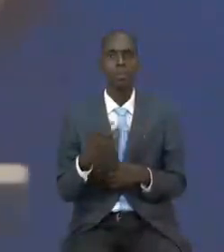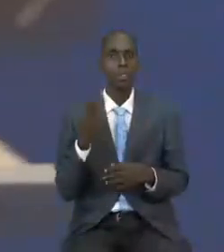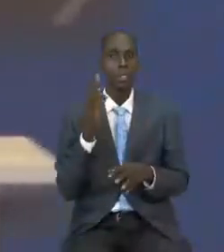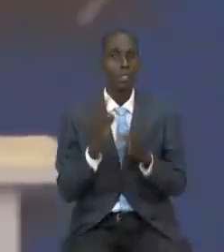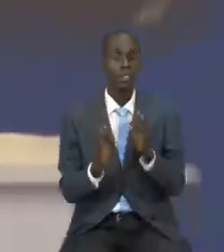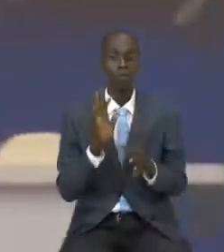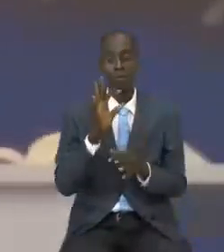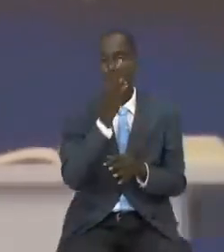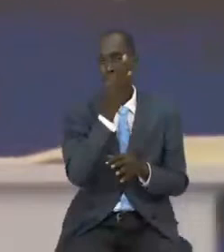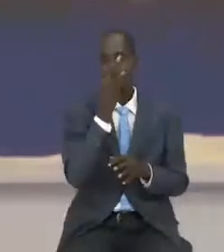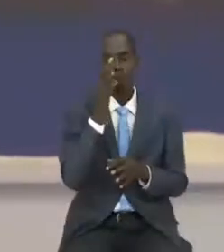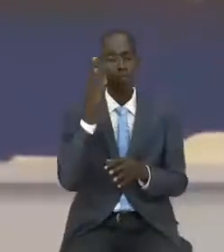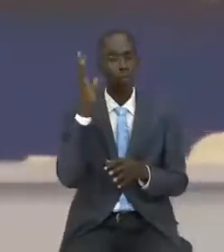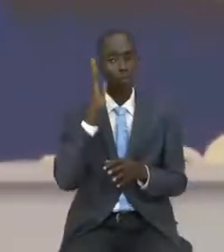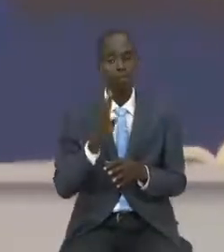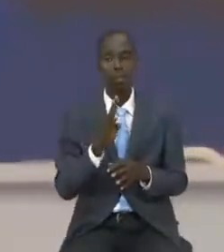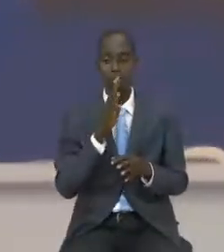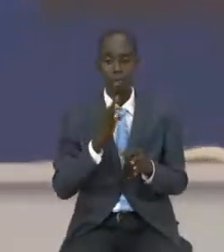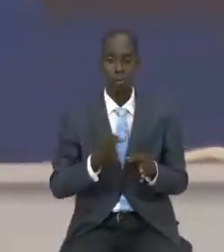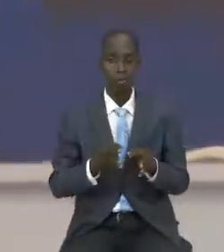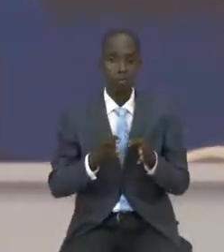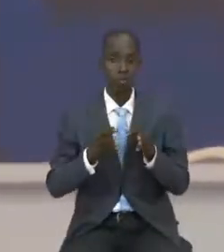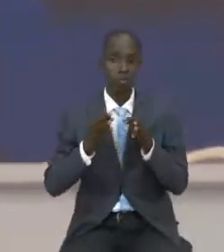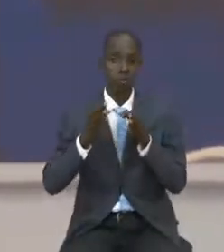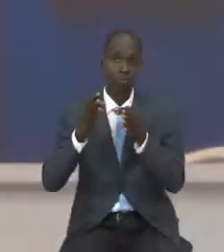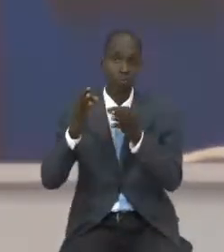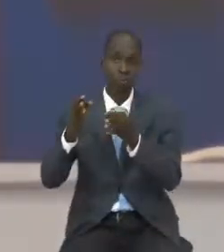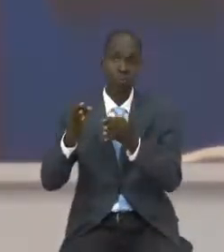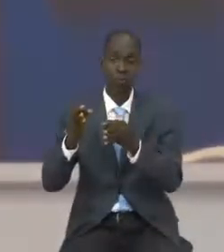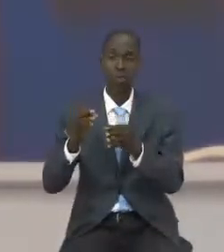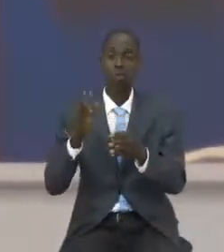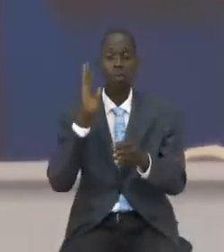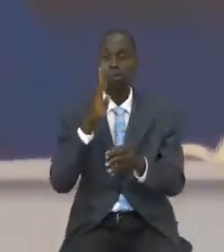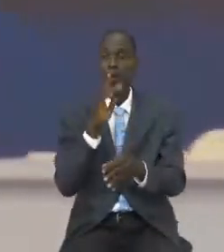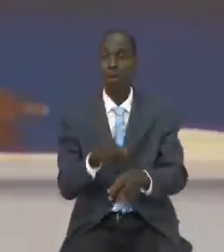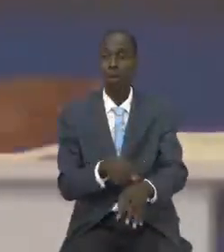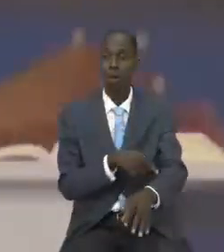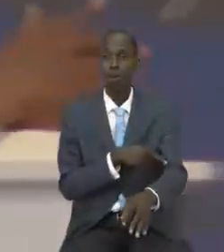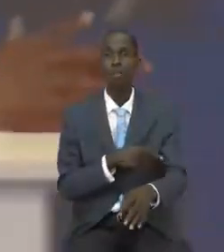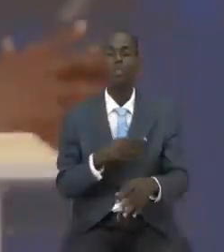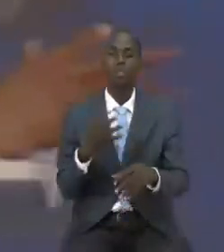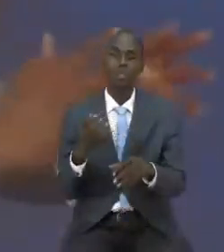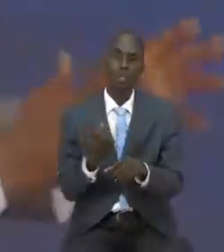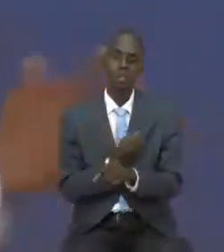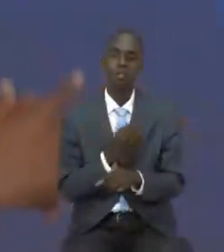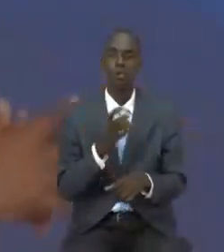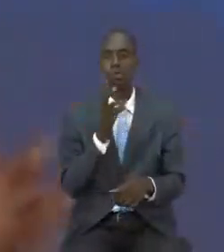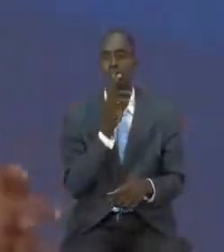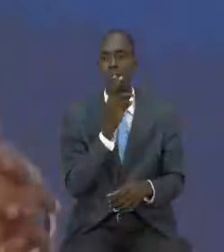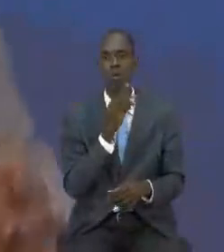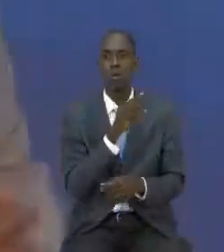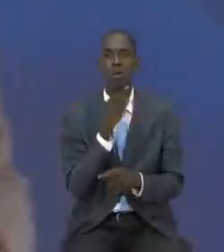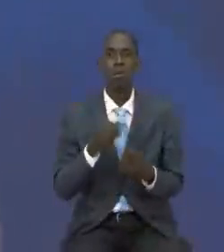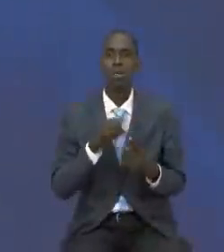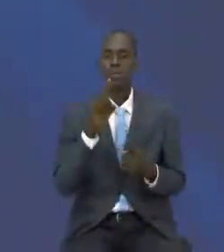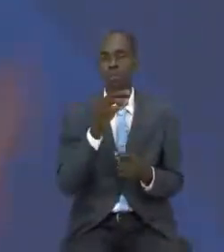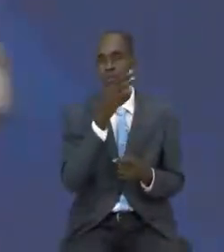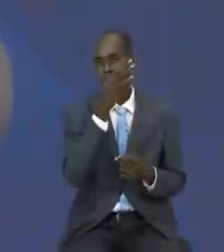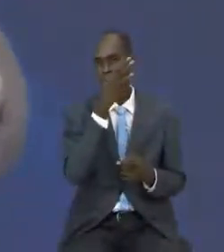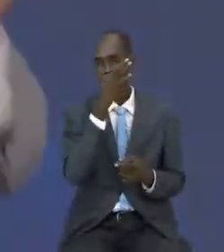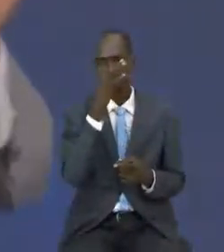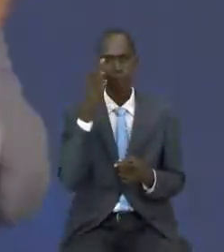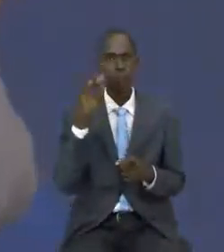be prolonged, make sure you are taking enough water. Now, when they fast like that,